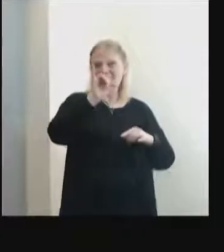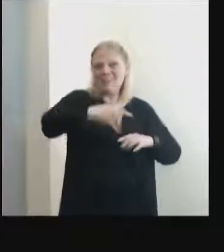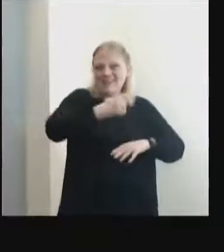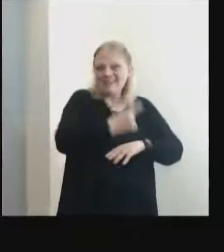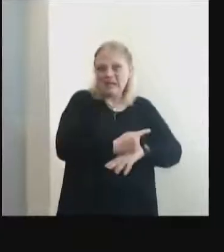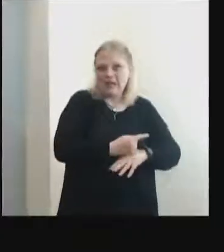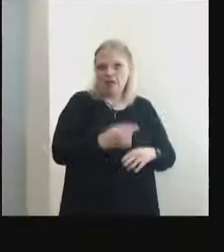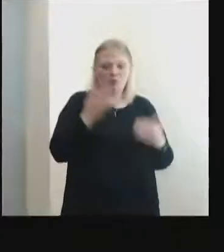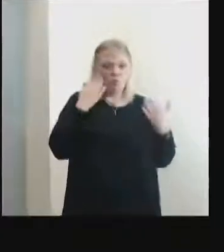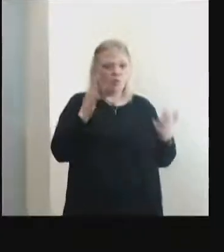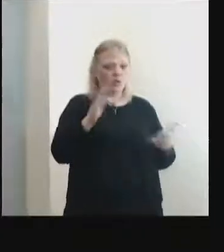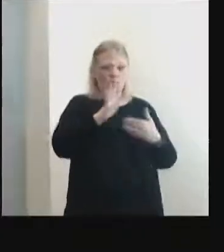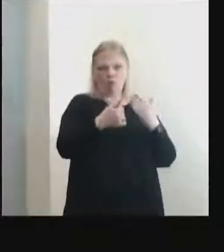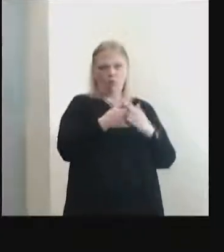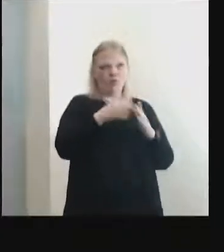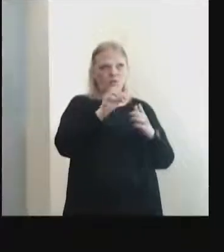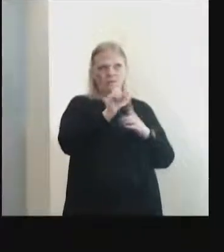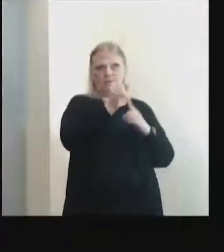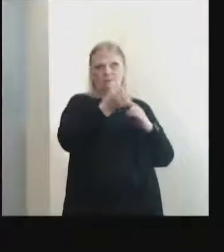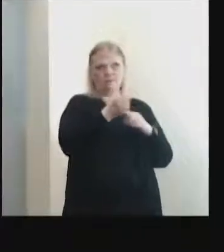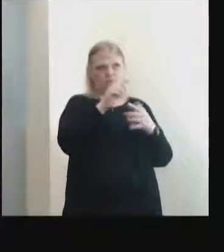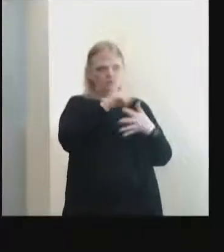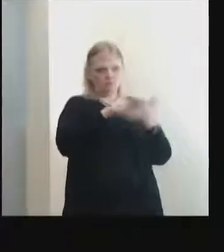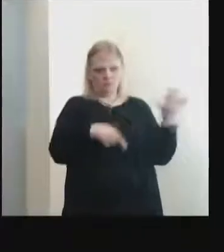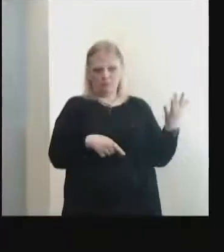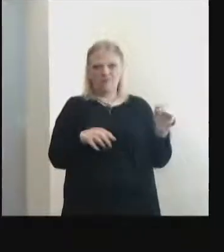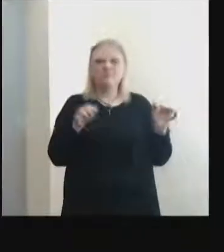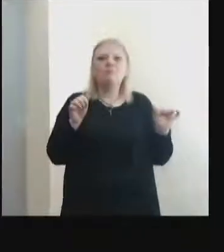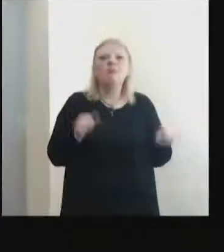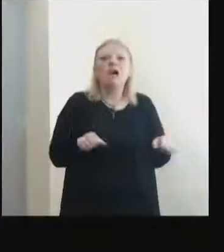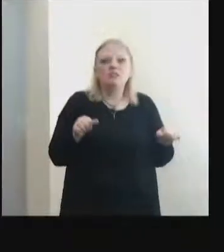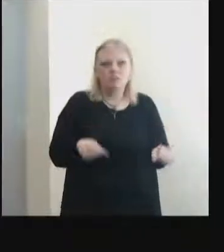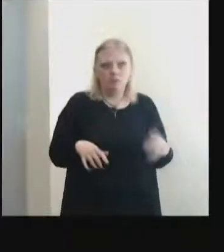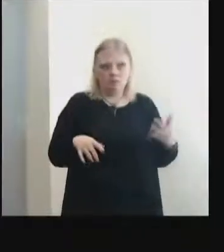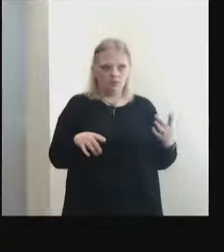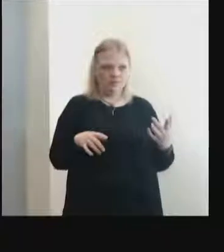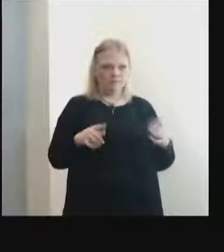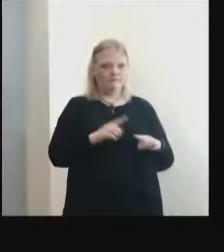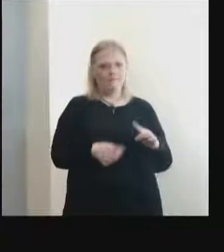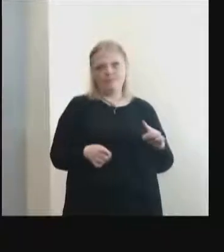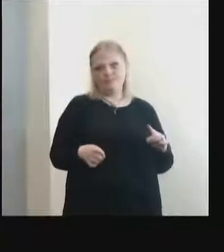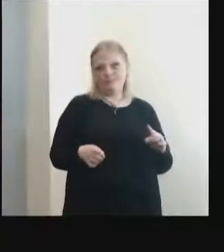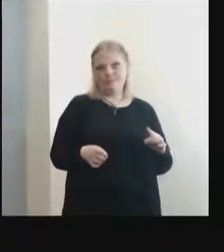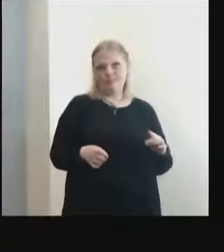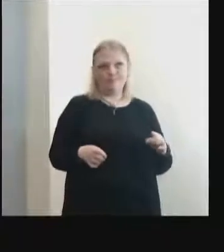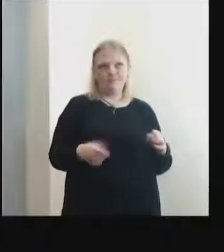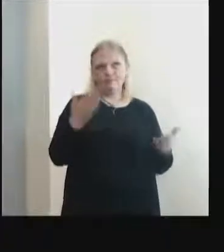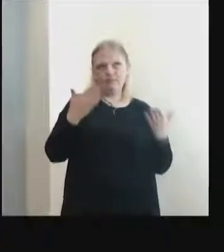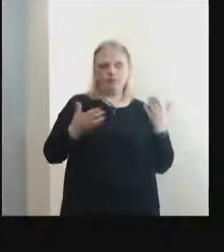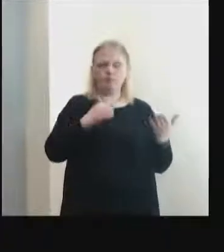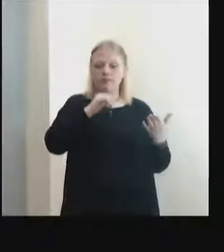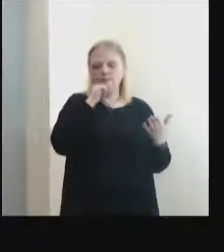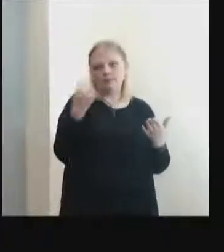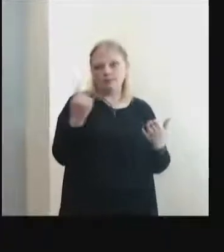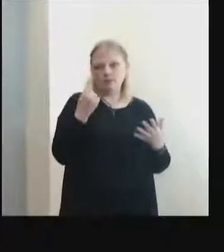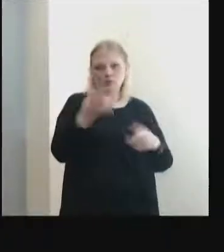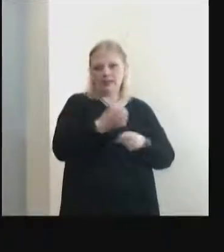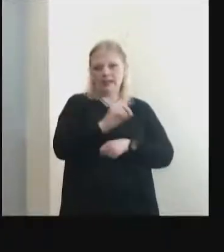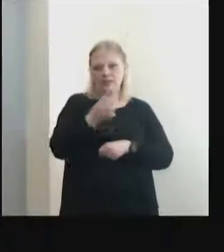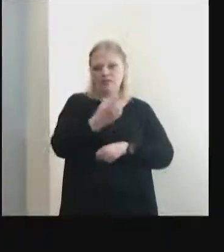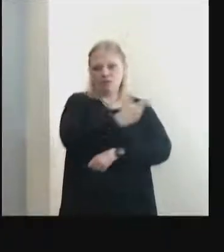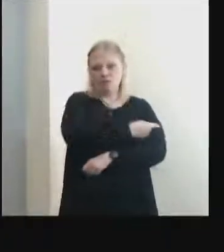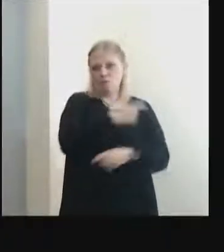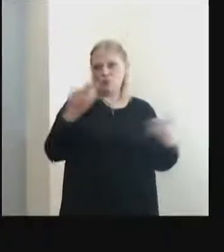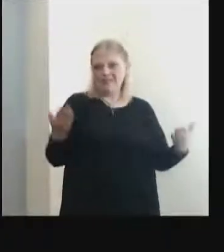don't know all the circumstances associated with it. It's possible, but in all likelihood, it would not have been an individual who had gotten their first dose at our